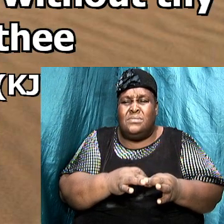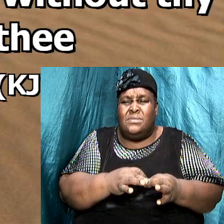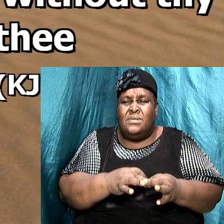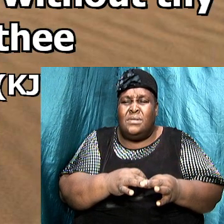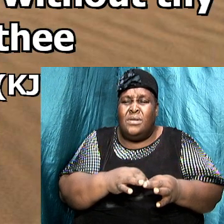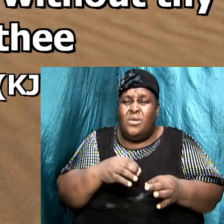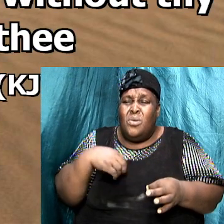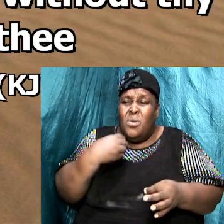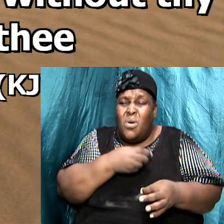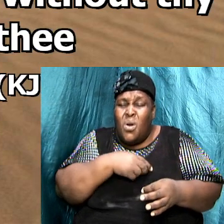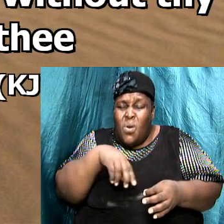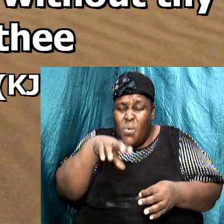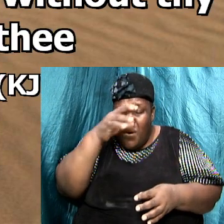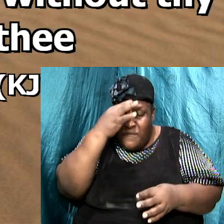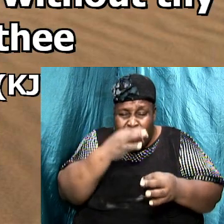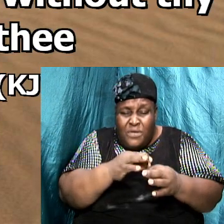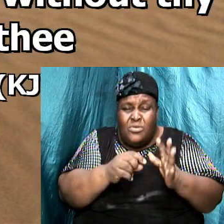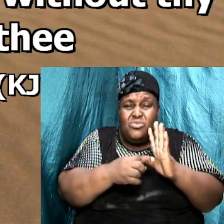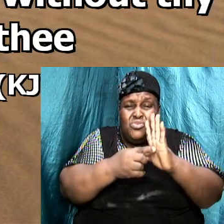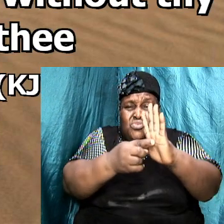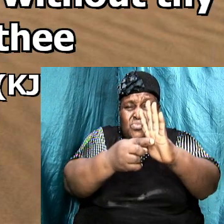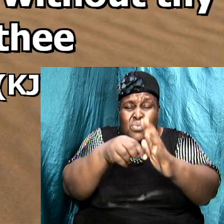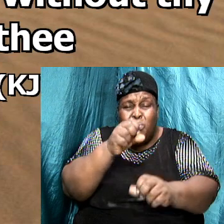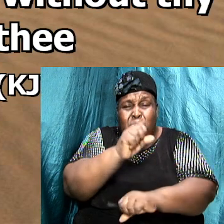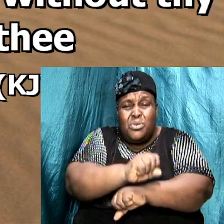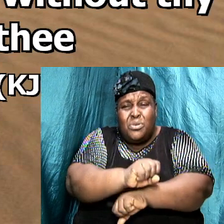And our faith will show the works.